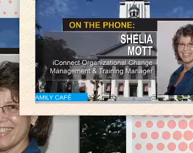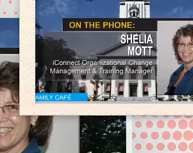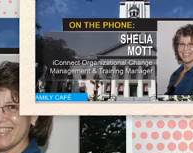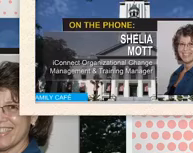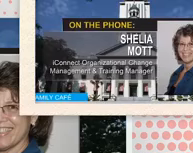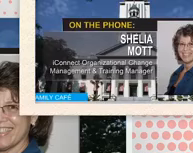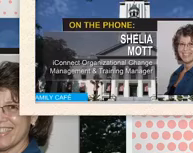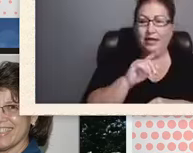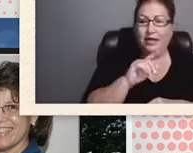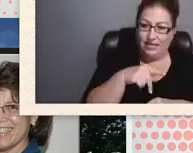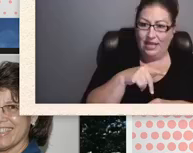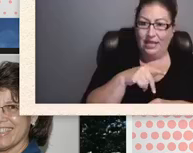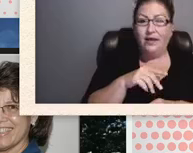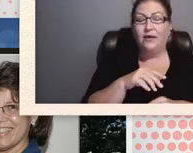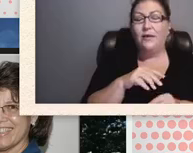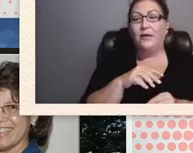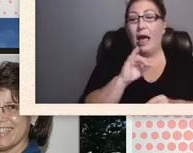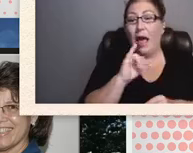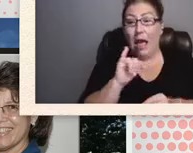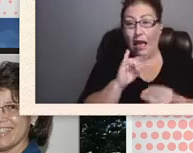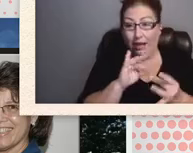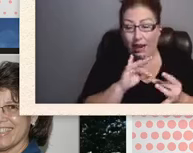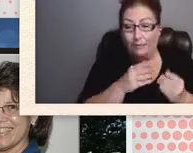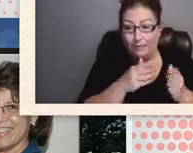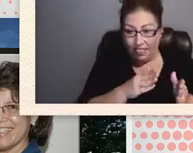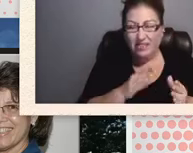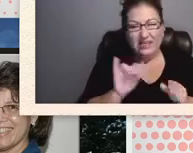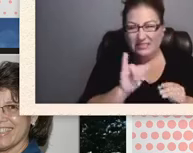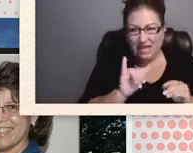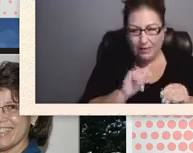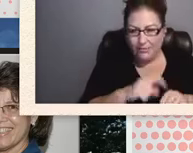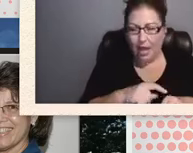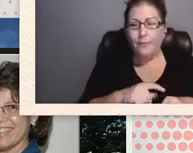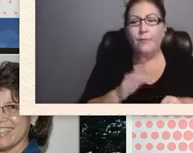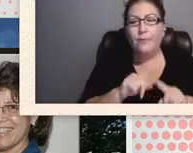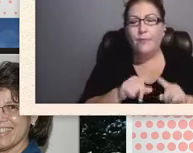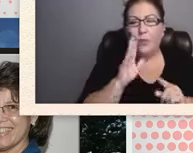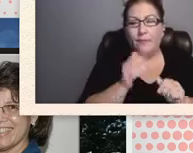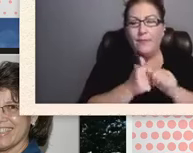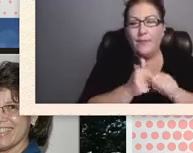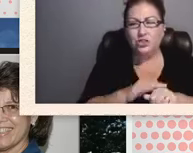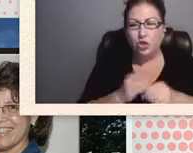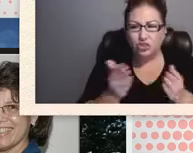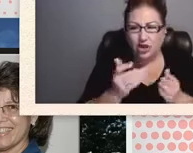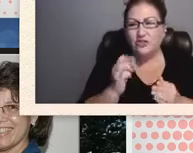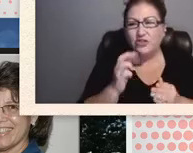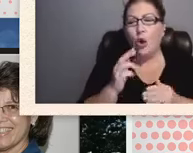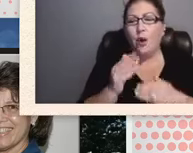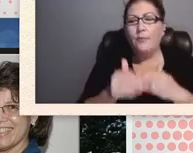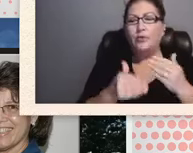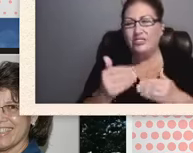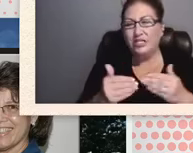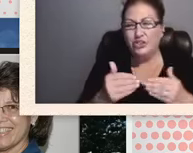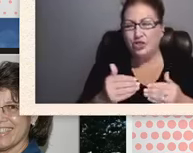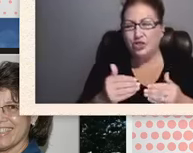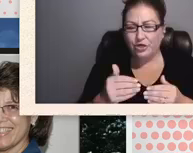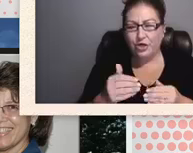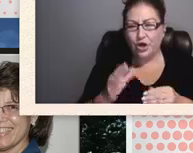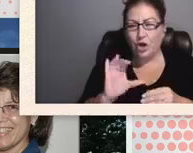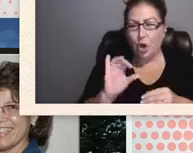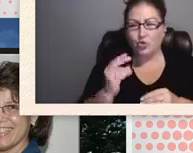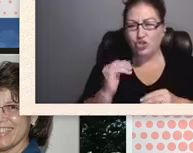same time, but rather it will be based upon services or procedure codes you might hear people reference.